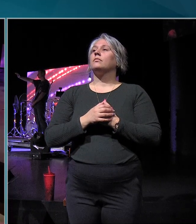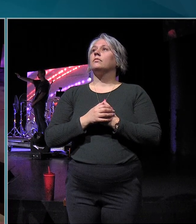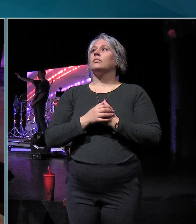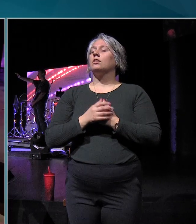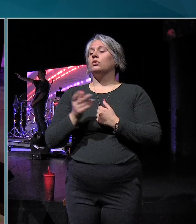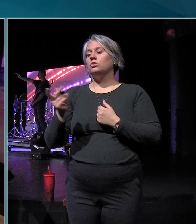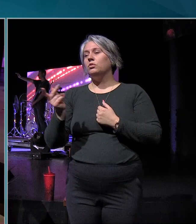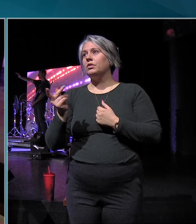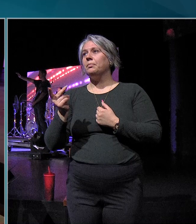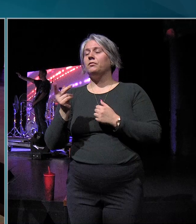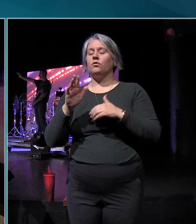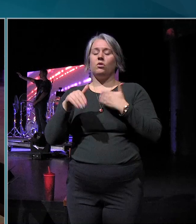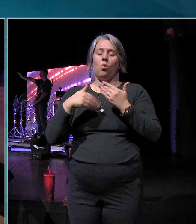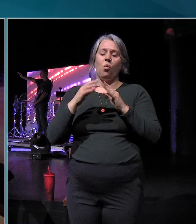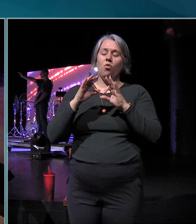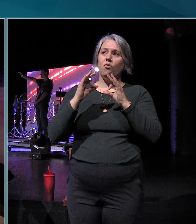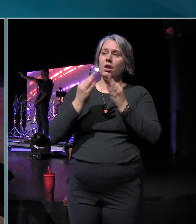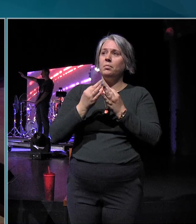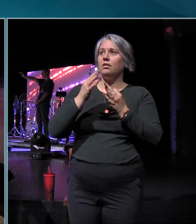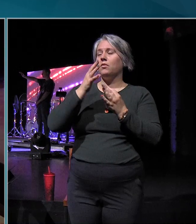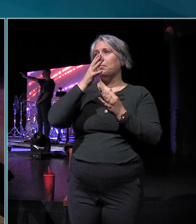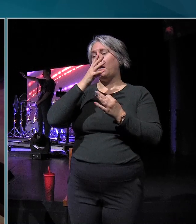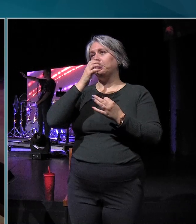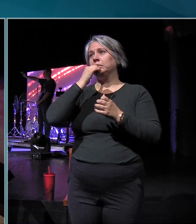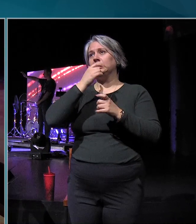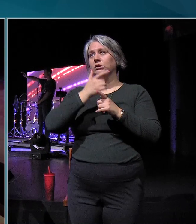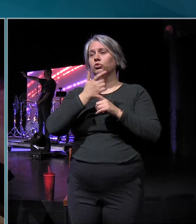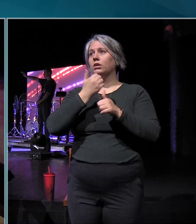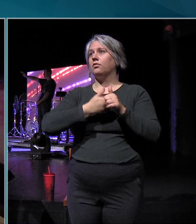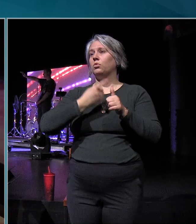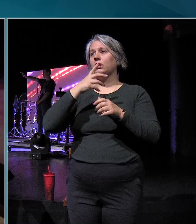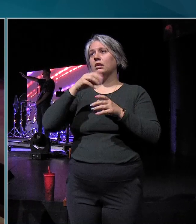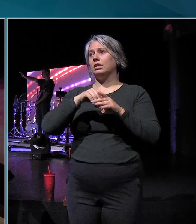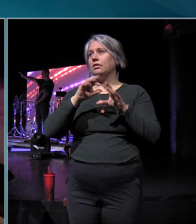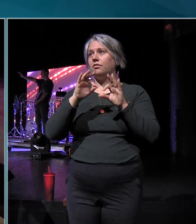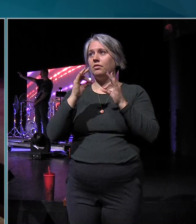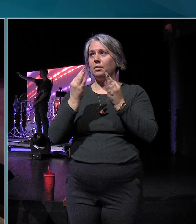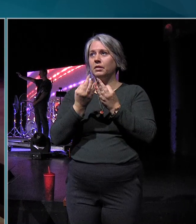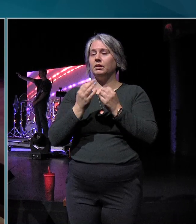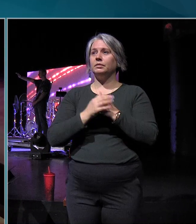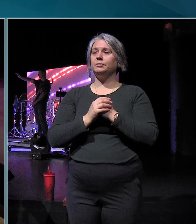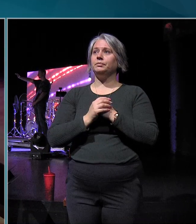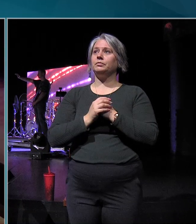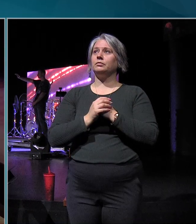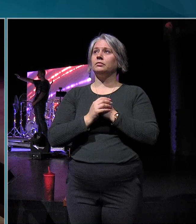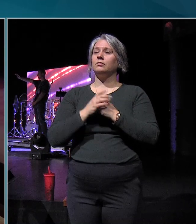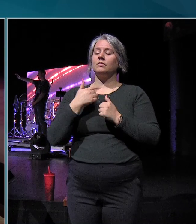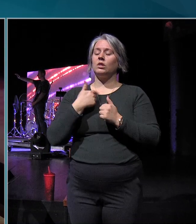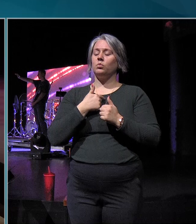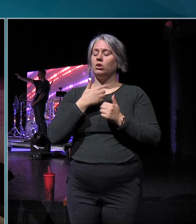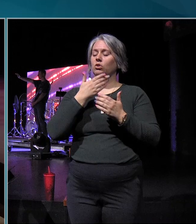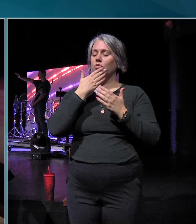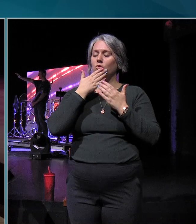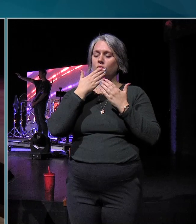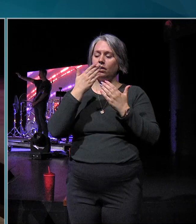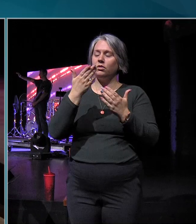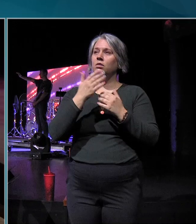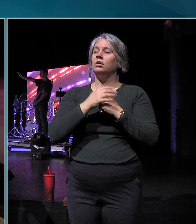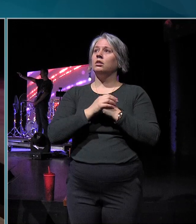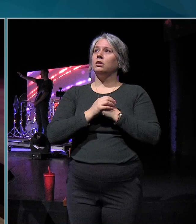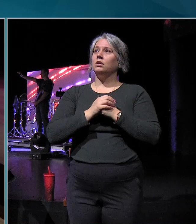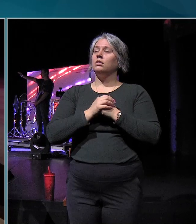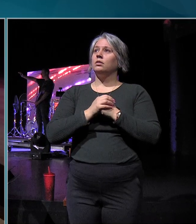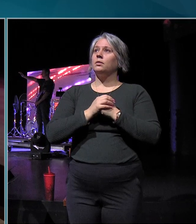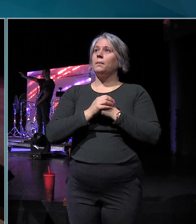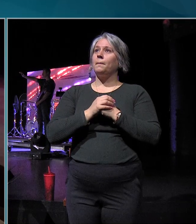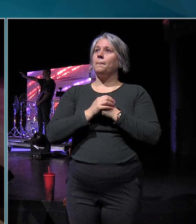for mom and sister and others in the family, and for friends, Lord Jesus. We're so grateful. Lord, the very God